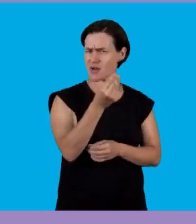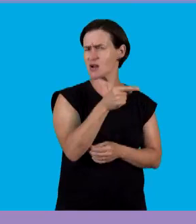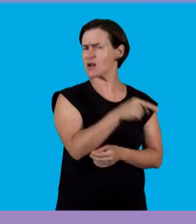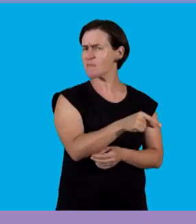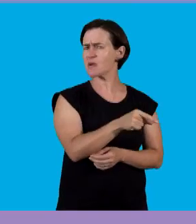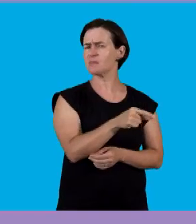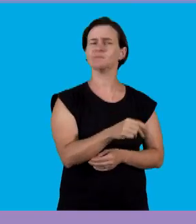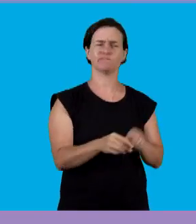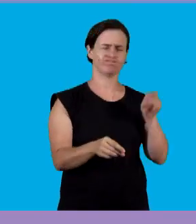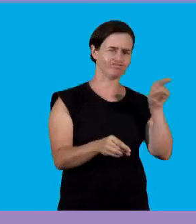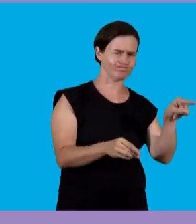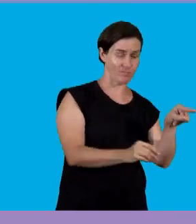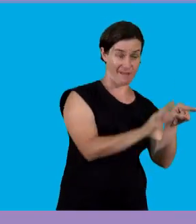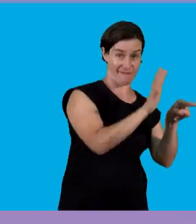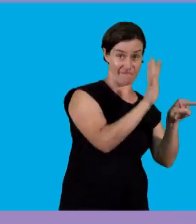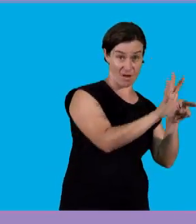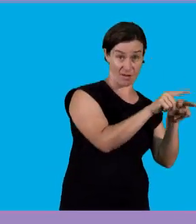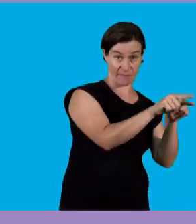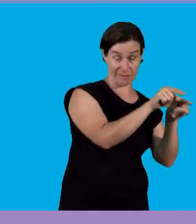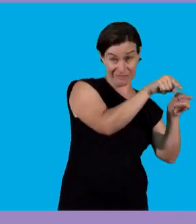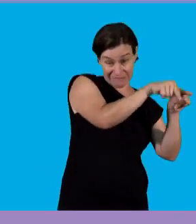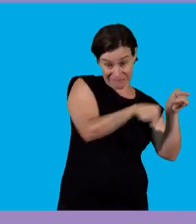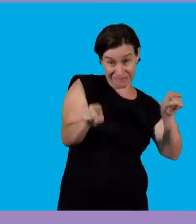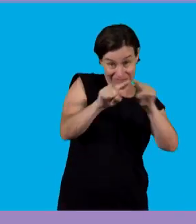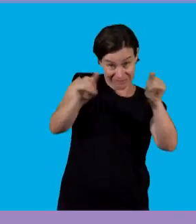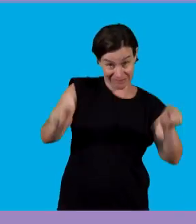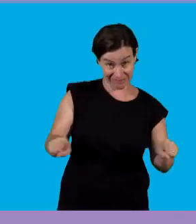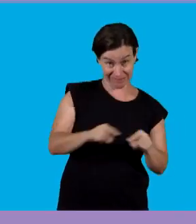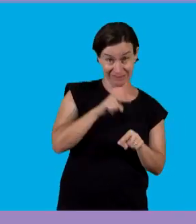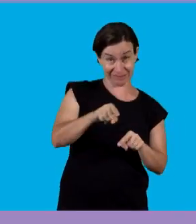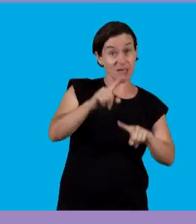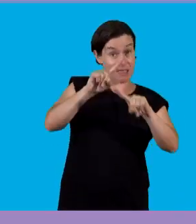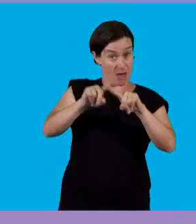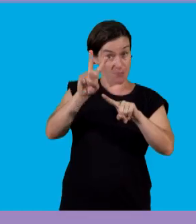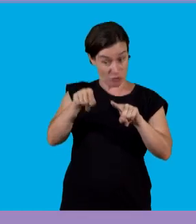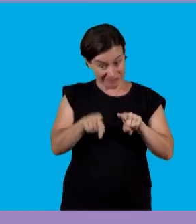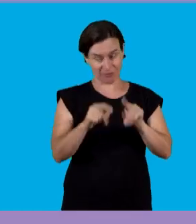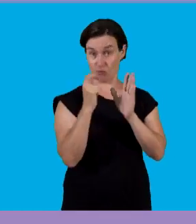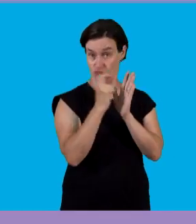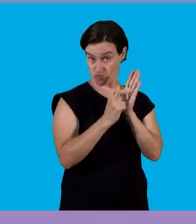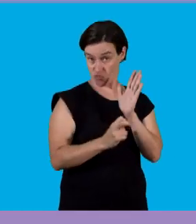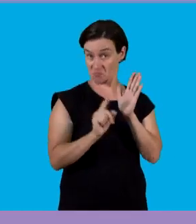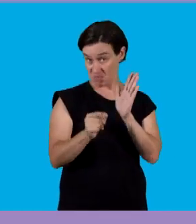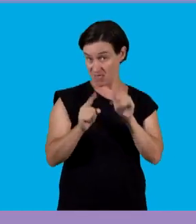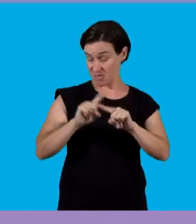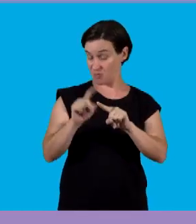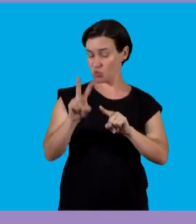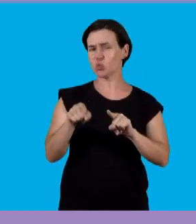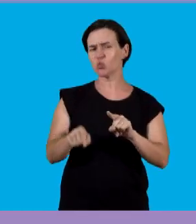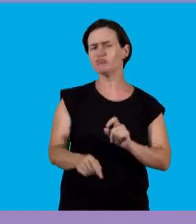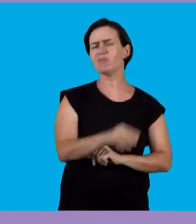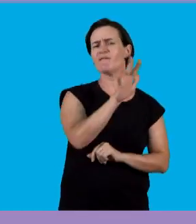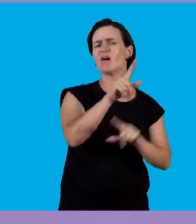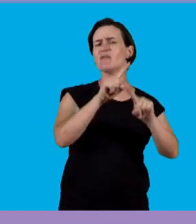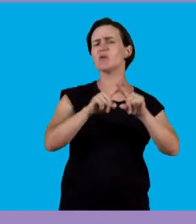value correctly, now if we take that 5 and we make it go into our rule, which is a multiply by 2, what is the